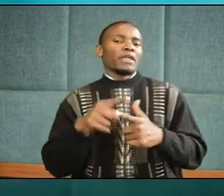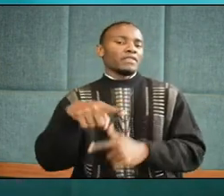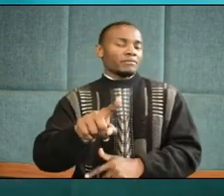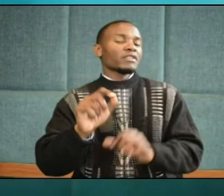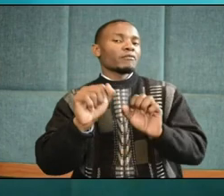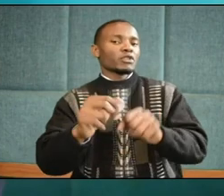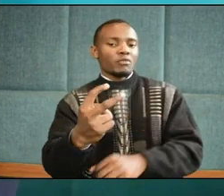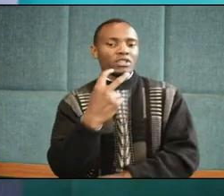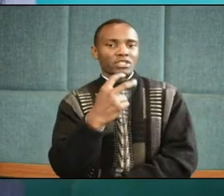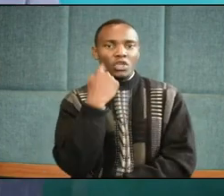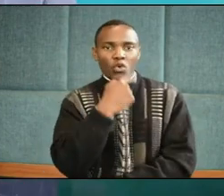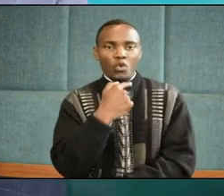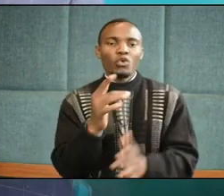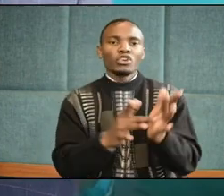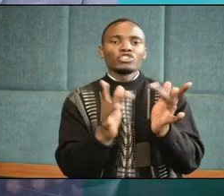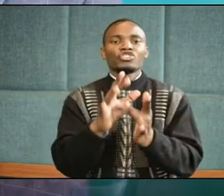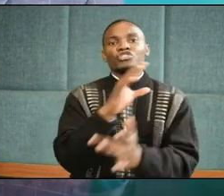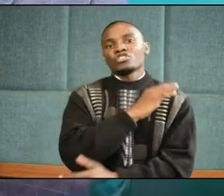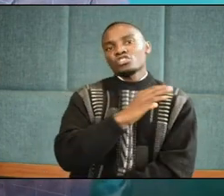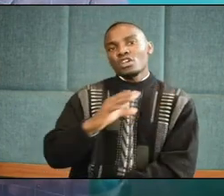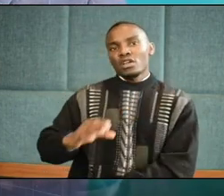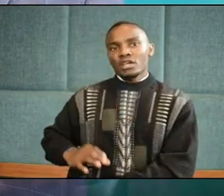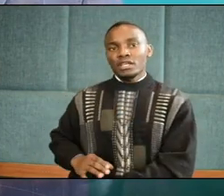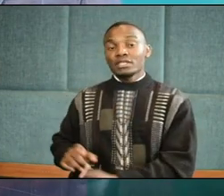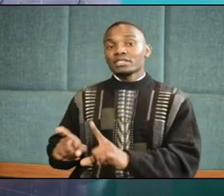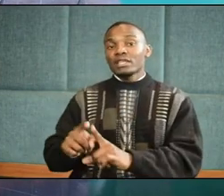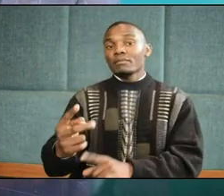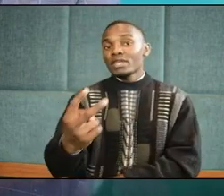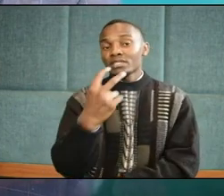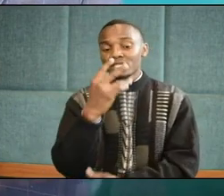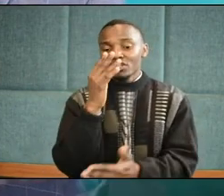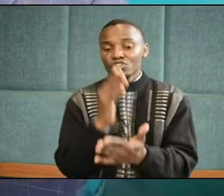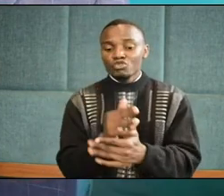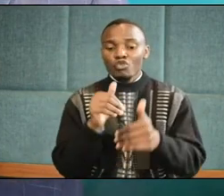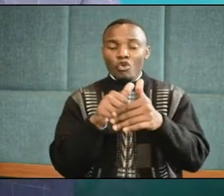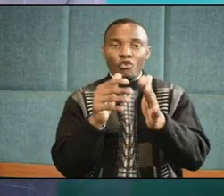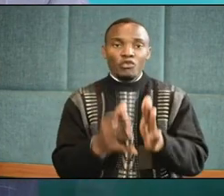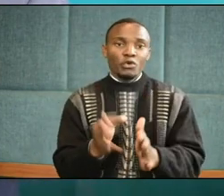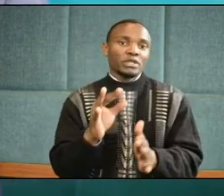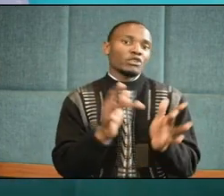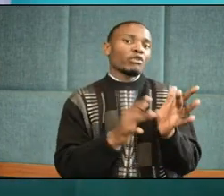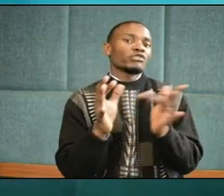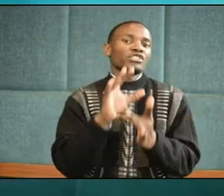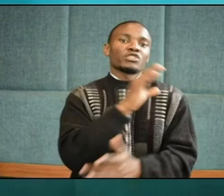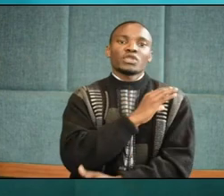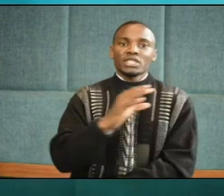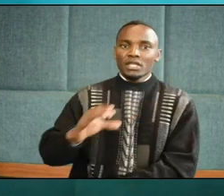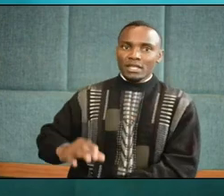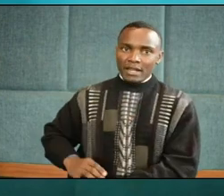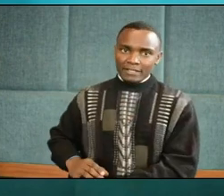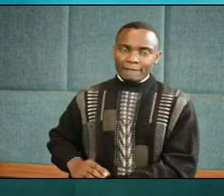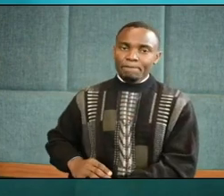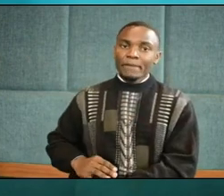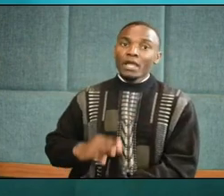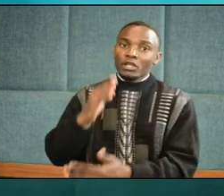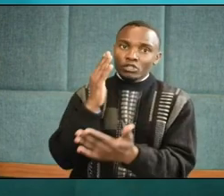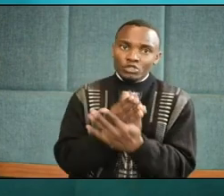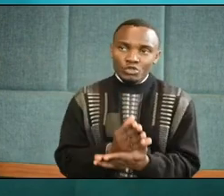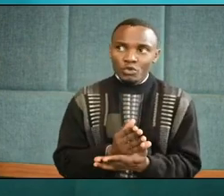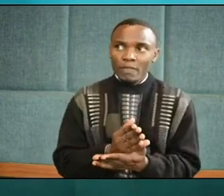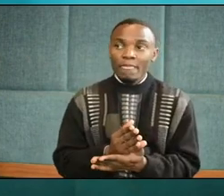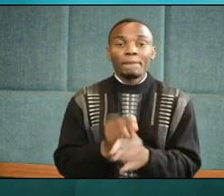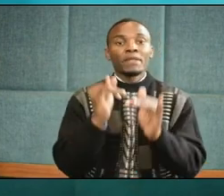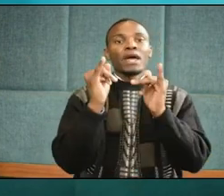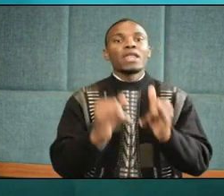see Christ. They can see true followers of Jesus Christ. Oh yes, a